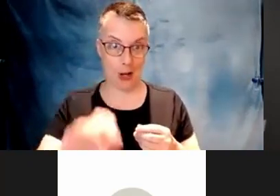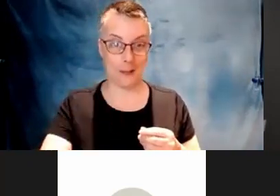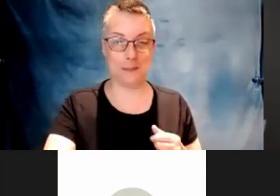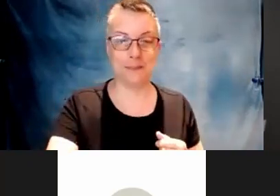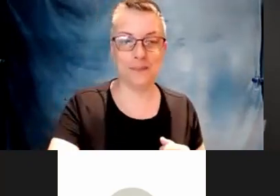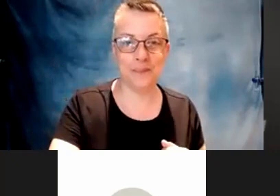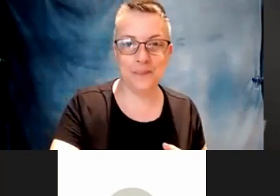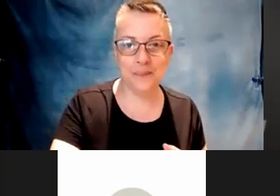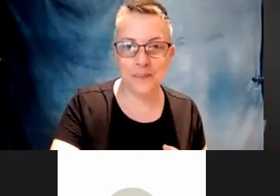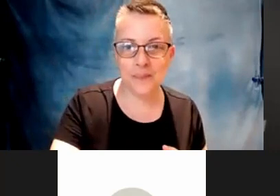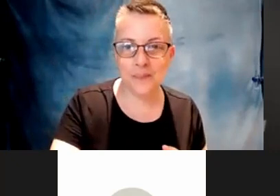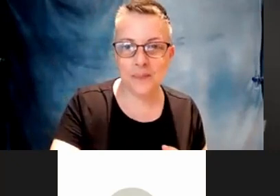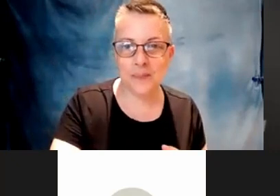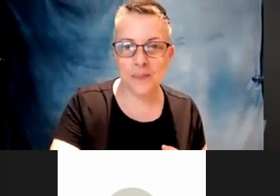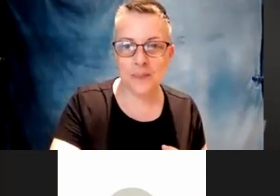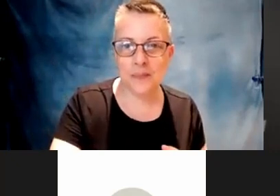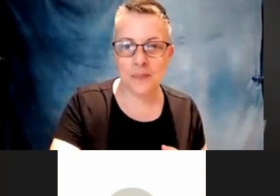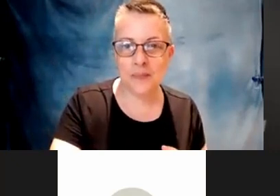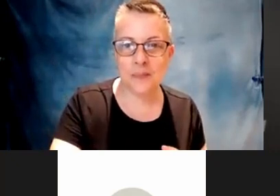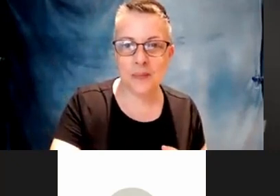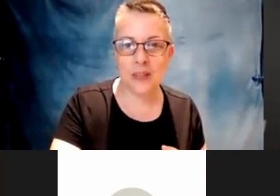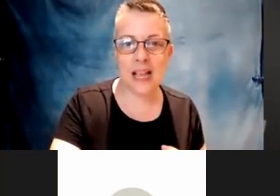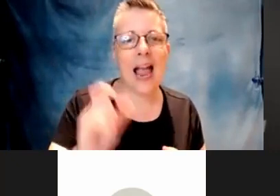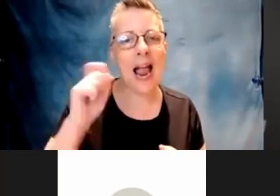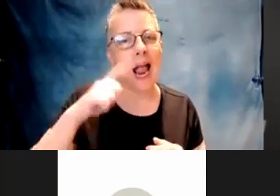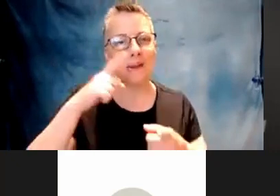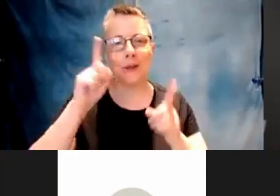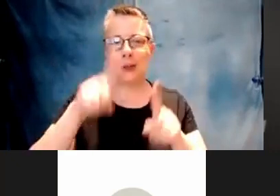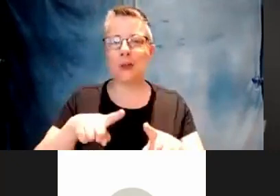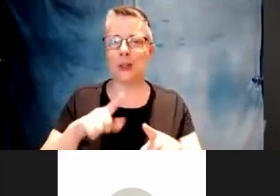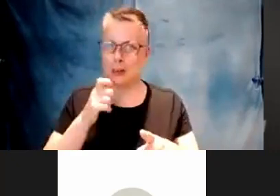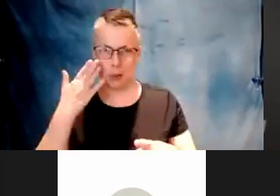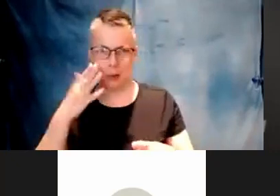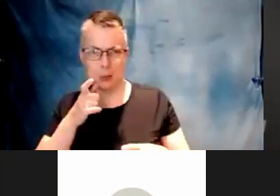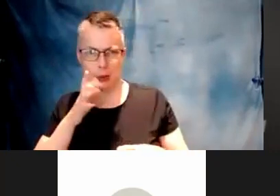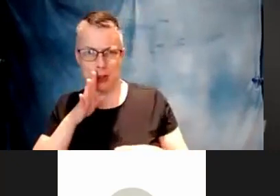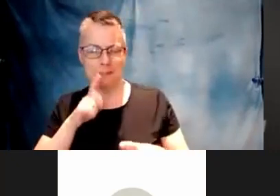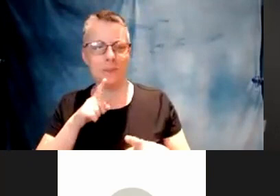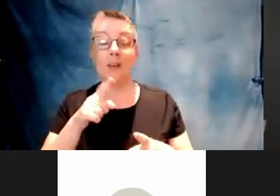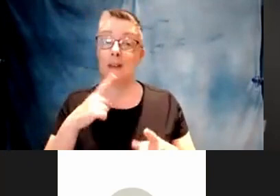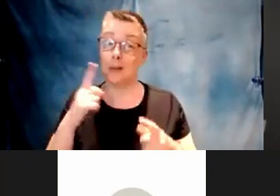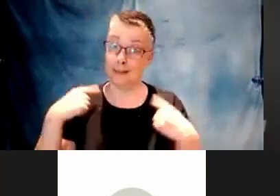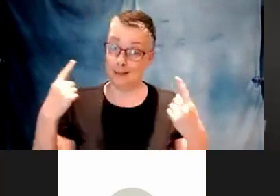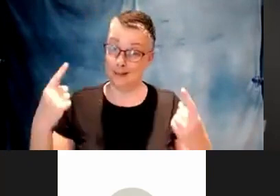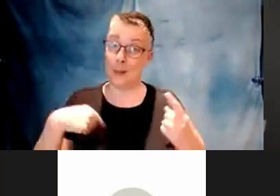And I have to agree with the panelists and everyone that spoke here. We've come a long way, and I know